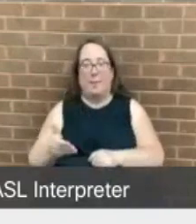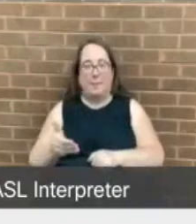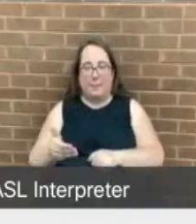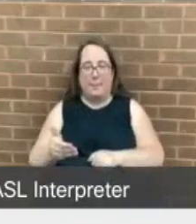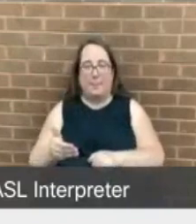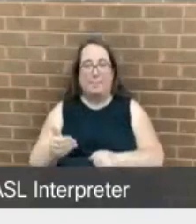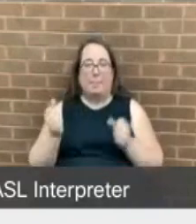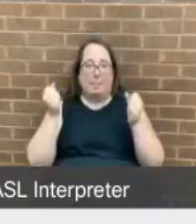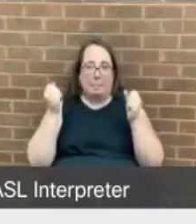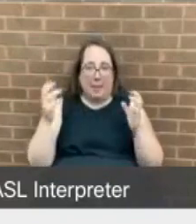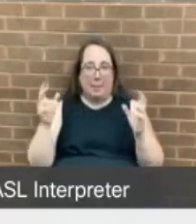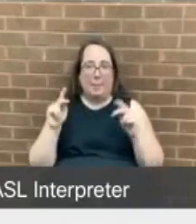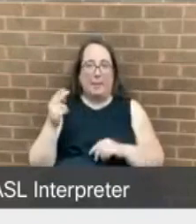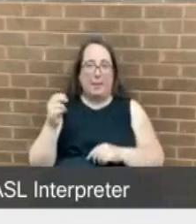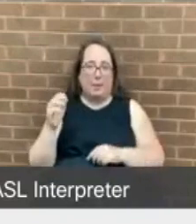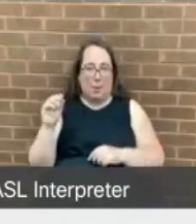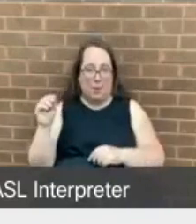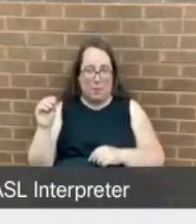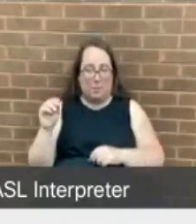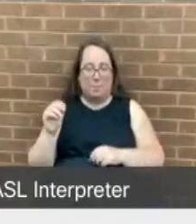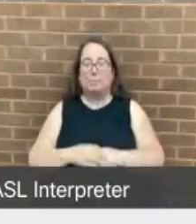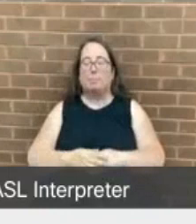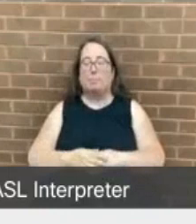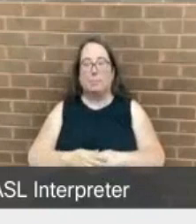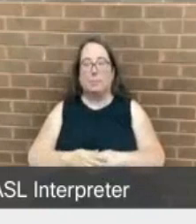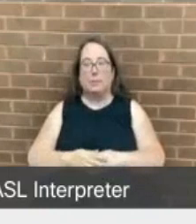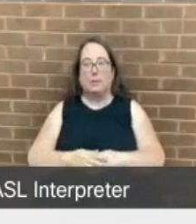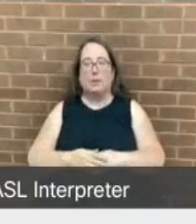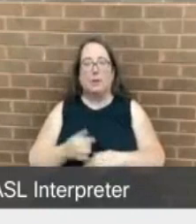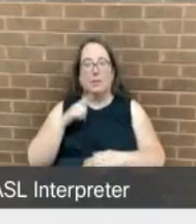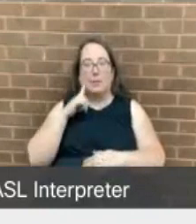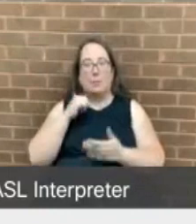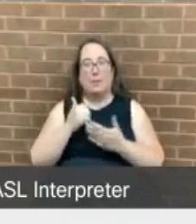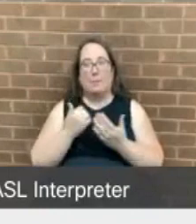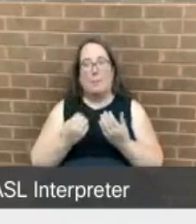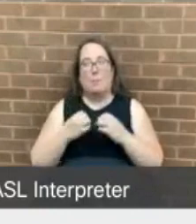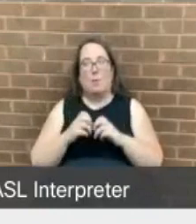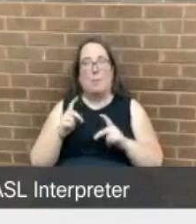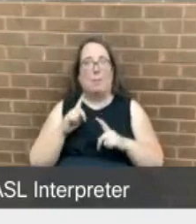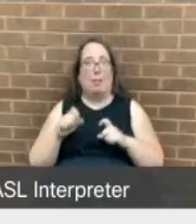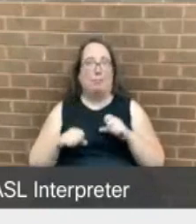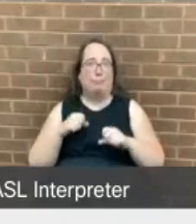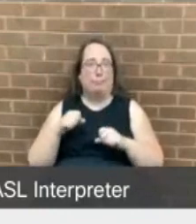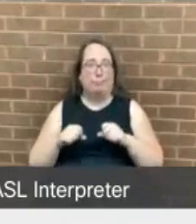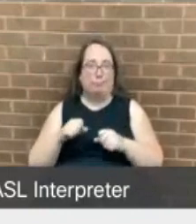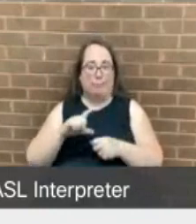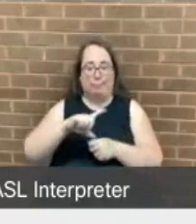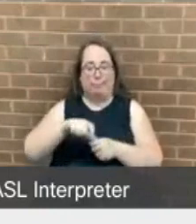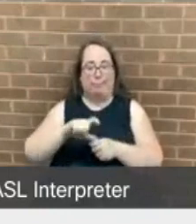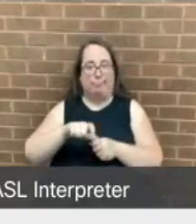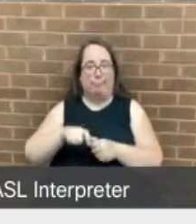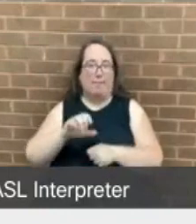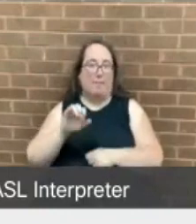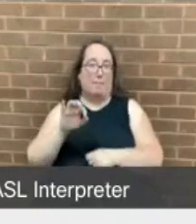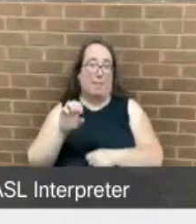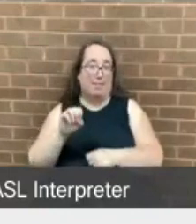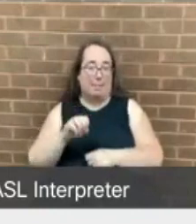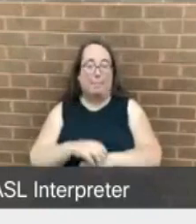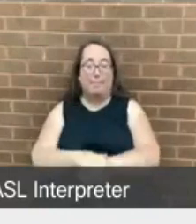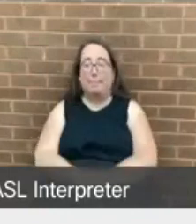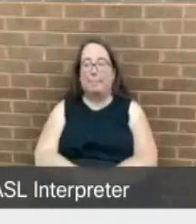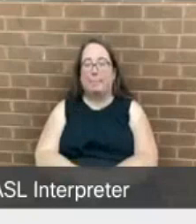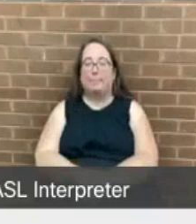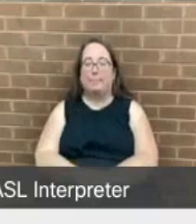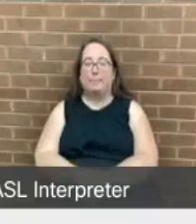many Howard Countyans. So I think that will even help get more people on that 5 mile, 5 mile cusp.